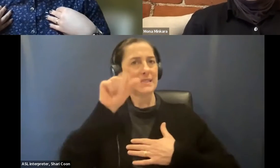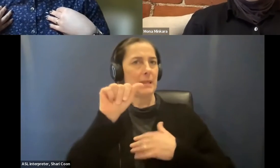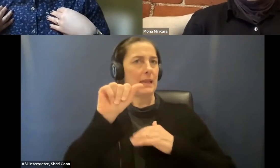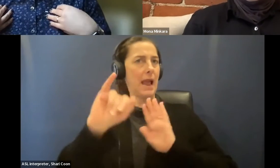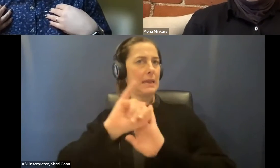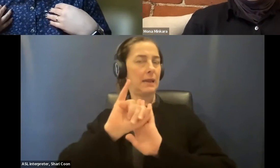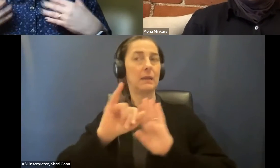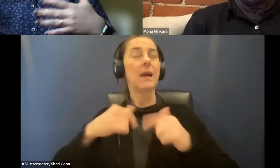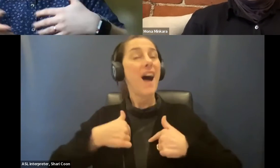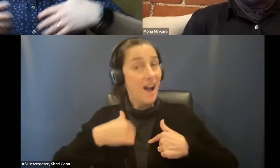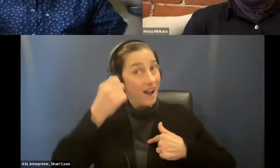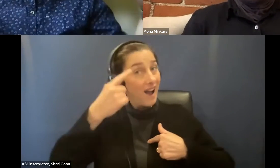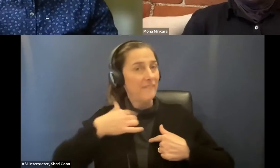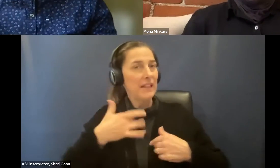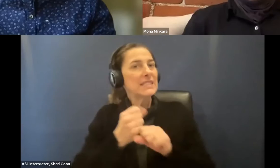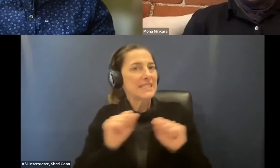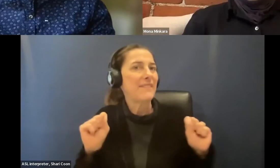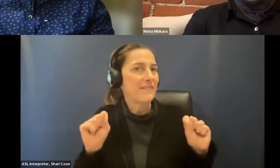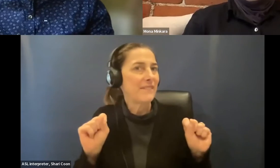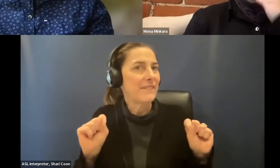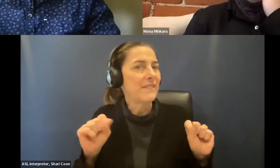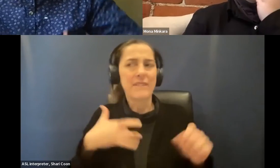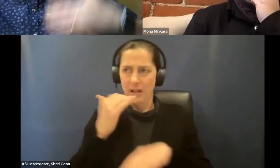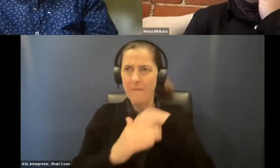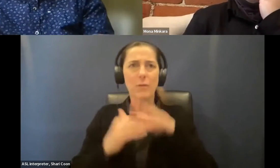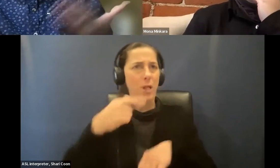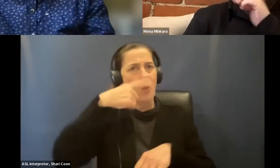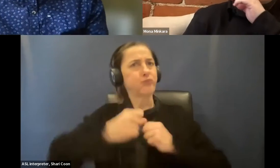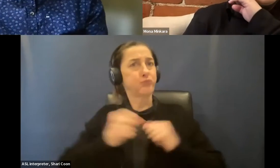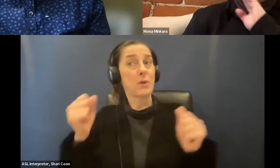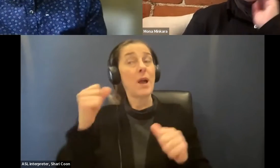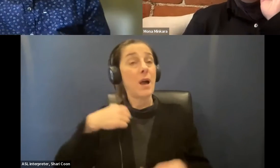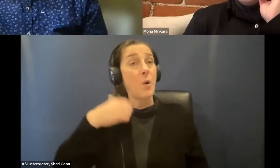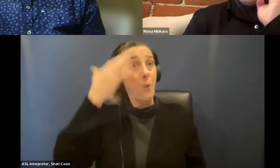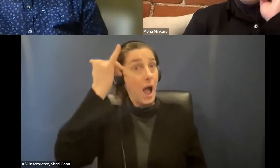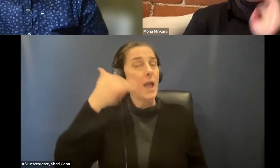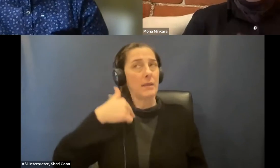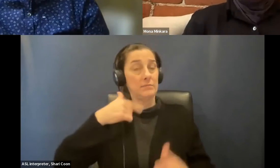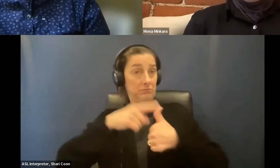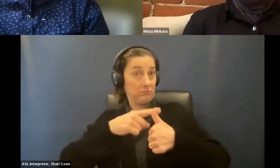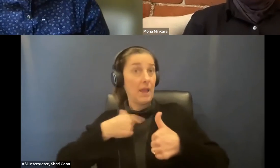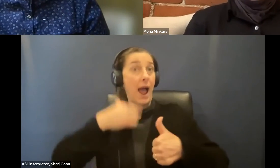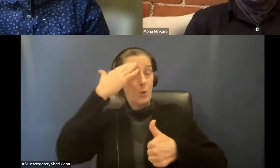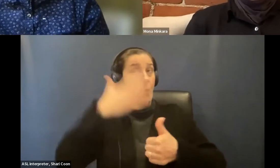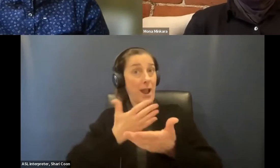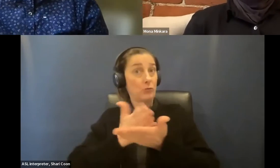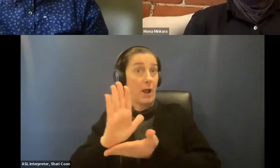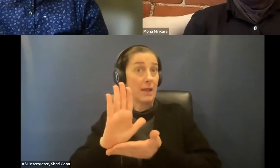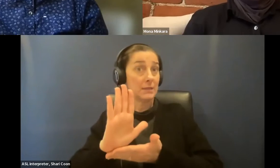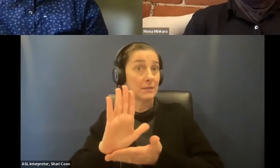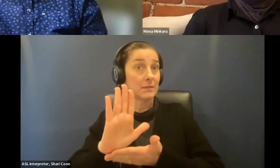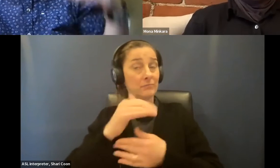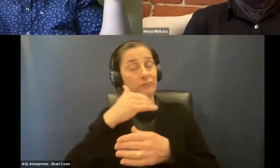doing, knowing I know my rights really well because this is, my field, my professional field. So